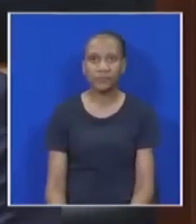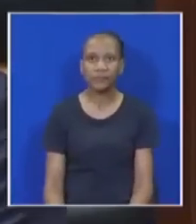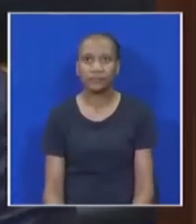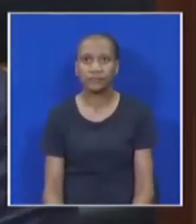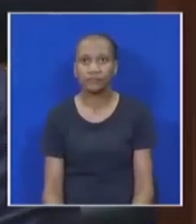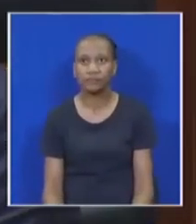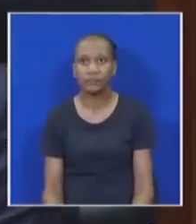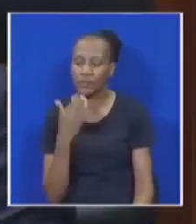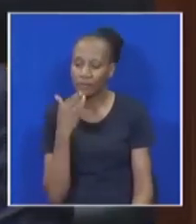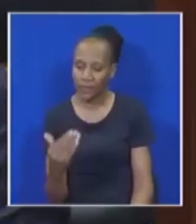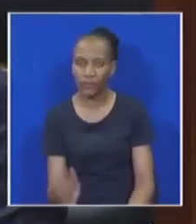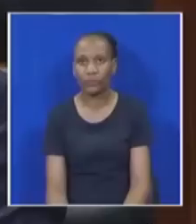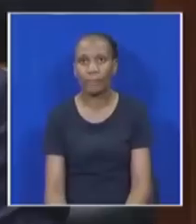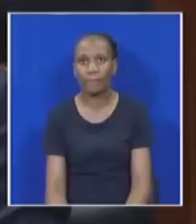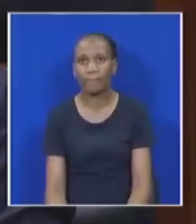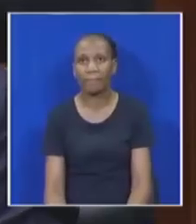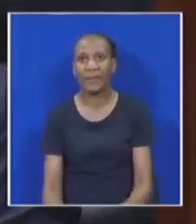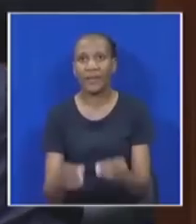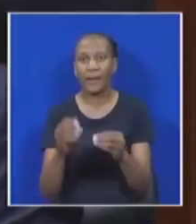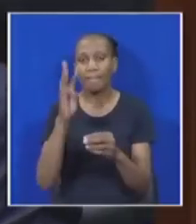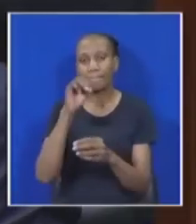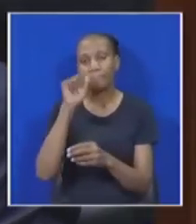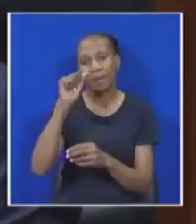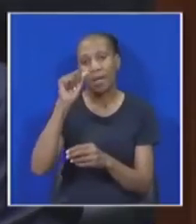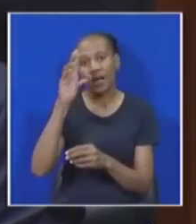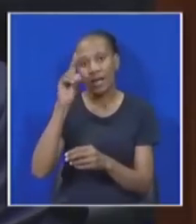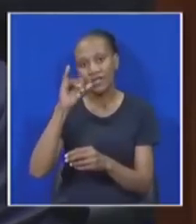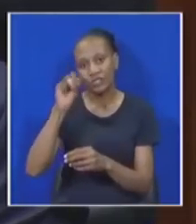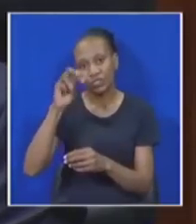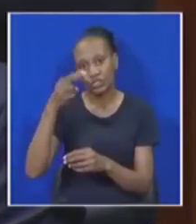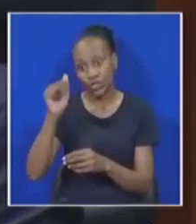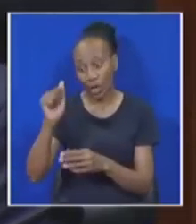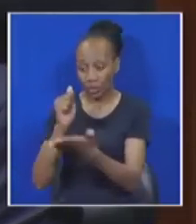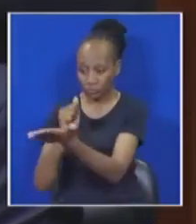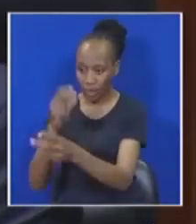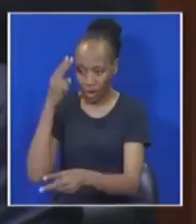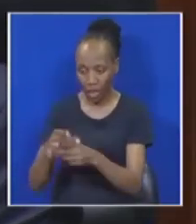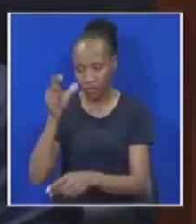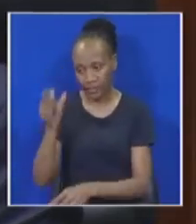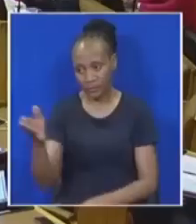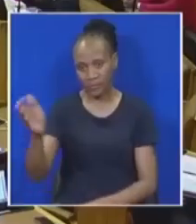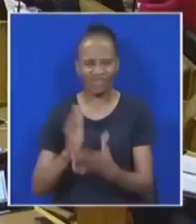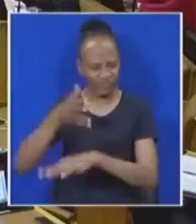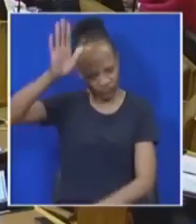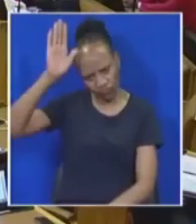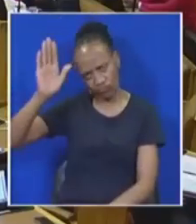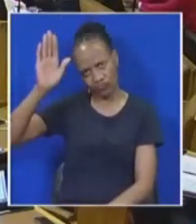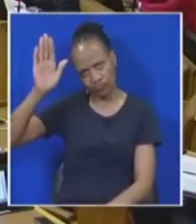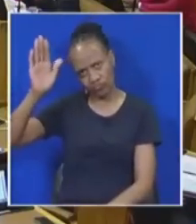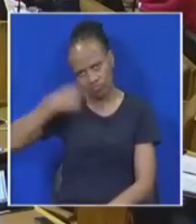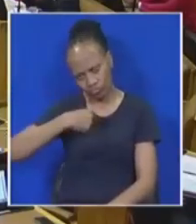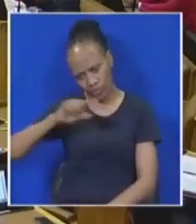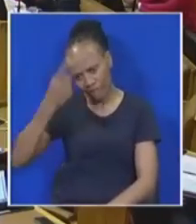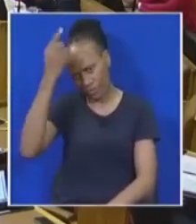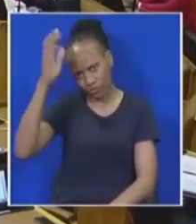That's exactly. Honourable Madisha, you are the last person on this matter. Sorry, Stan, won't come in.